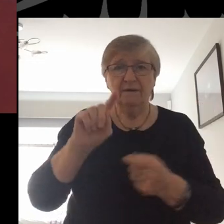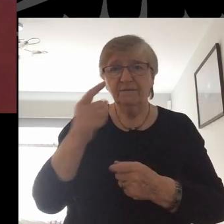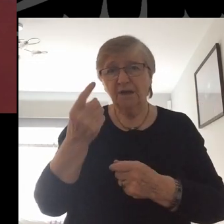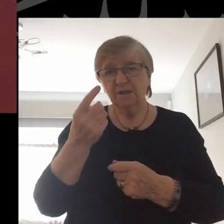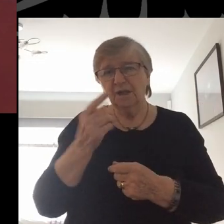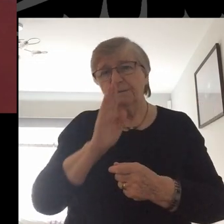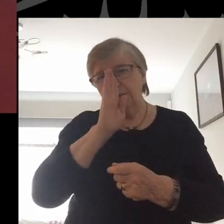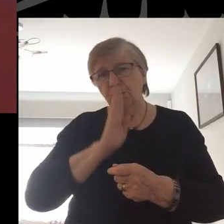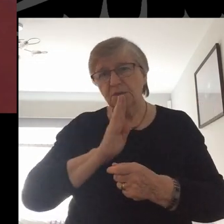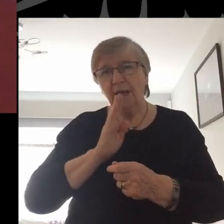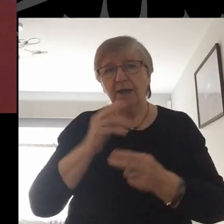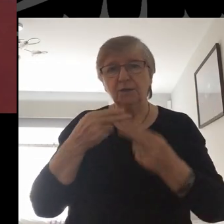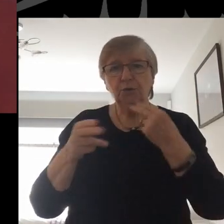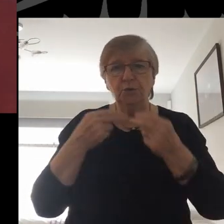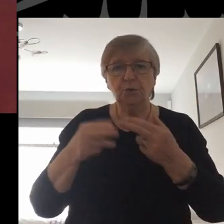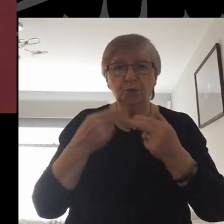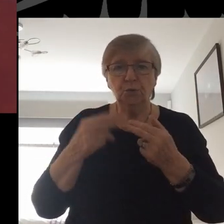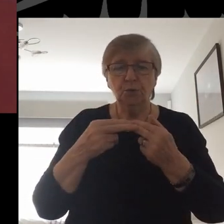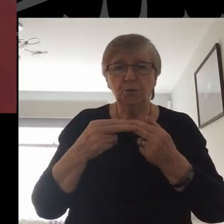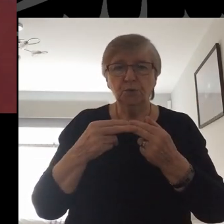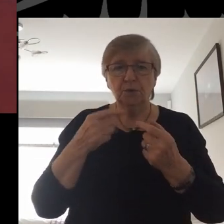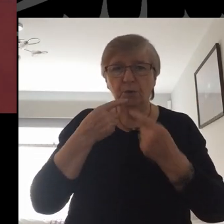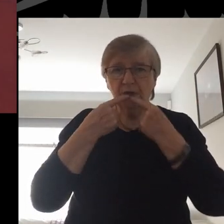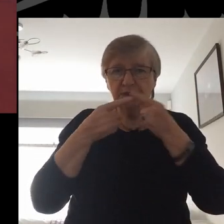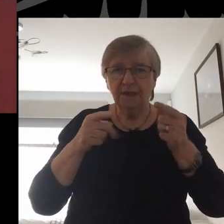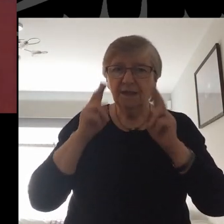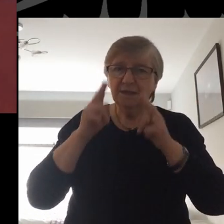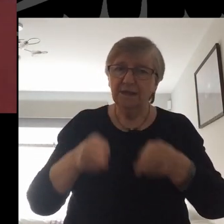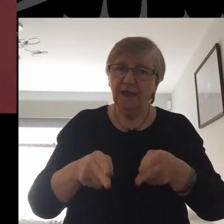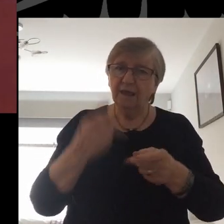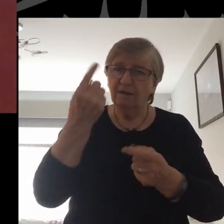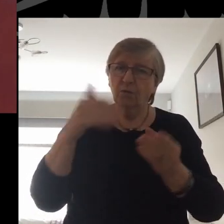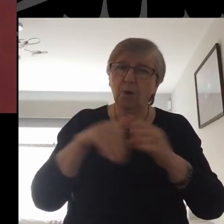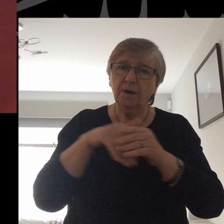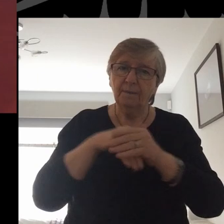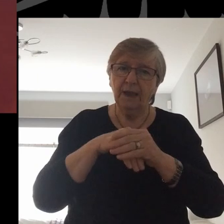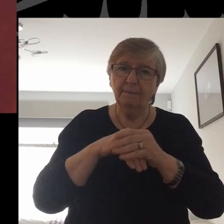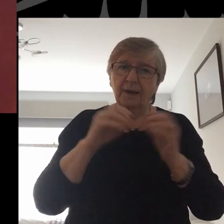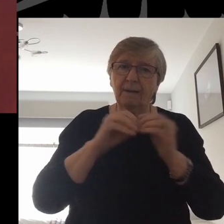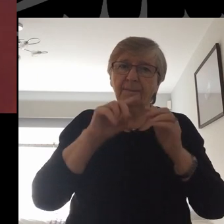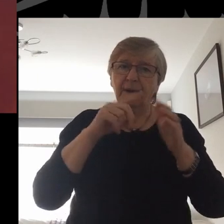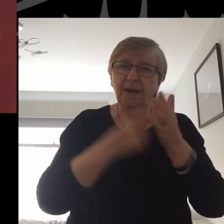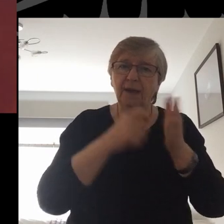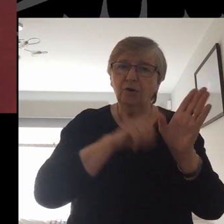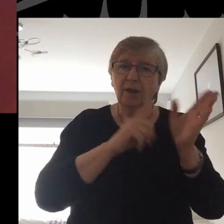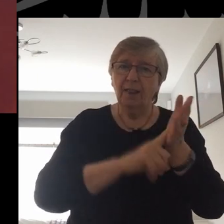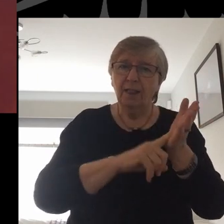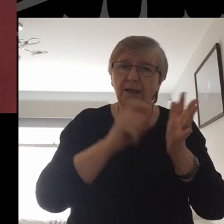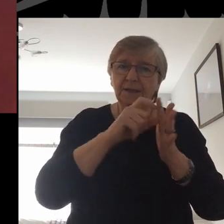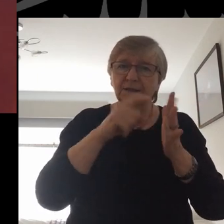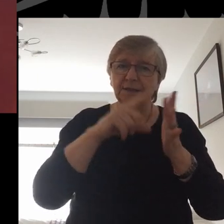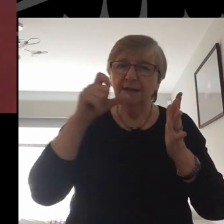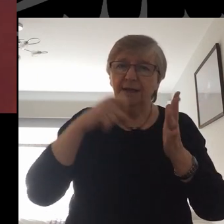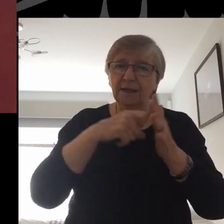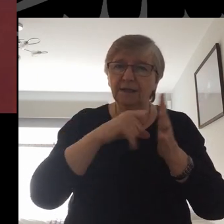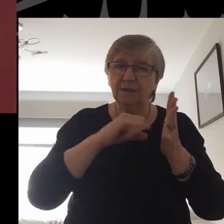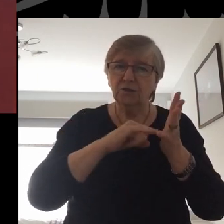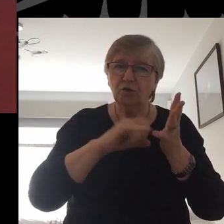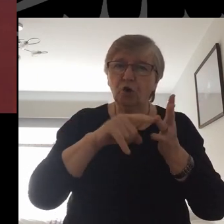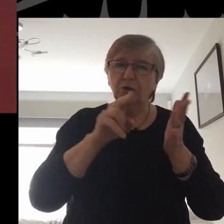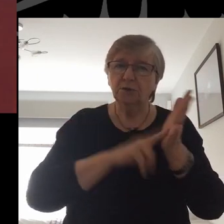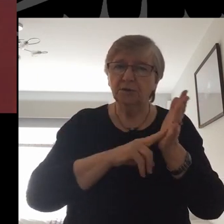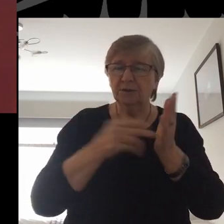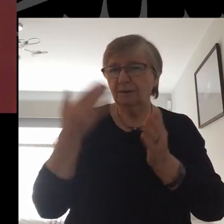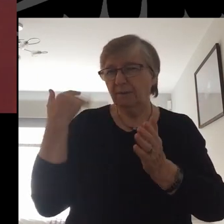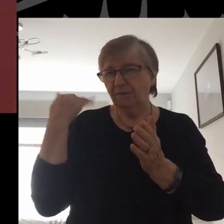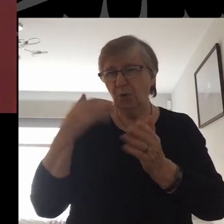terms of bad news, announced the death of one of our members during the week, Beryl Dixon. Beryl had been staying the last 18